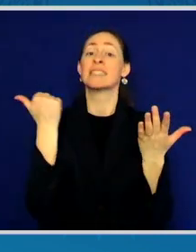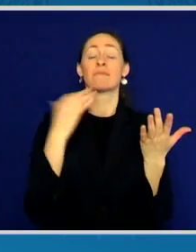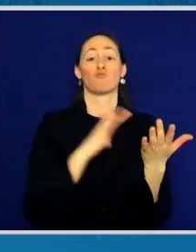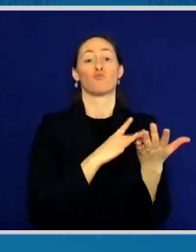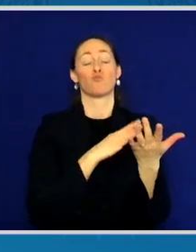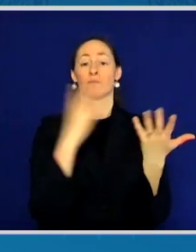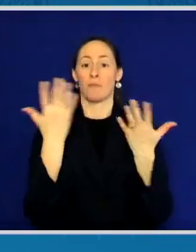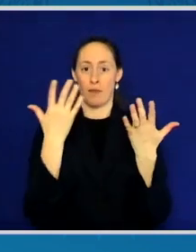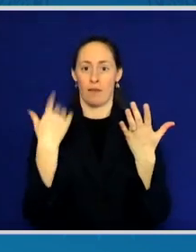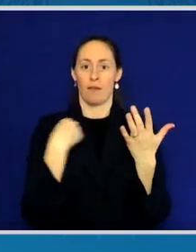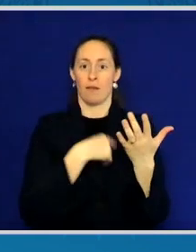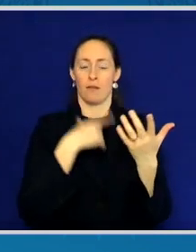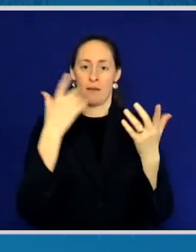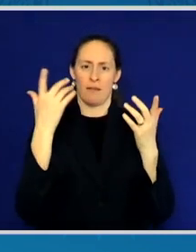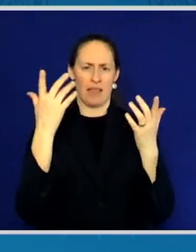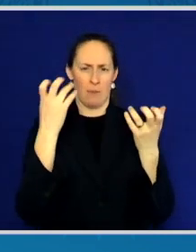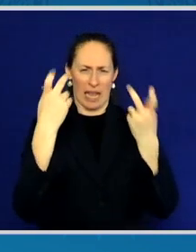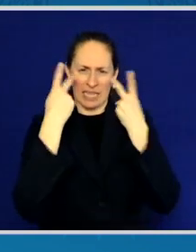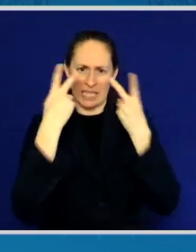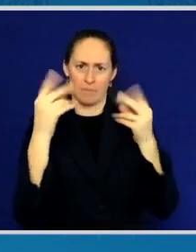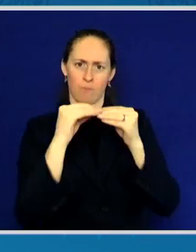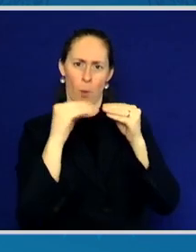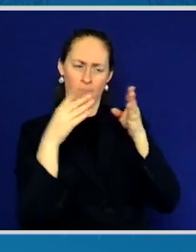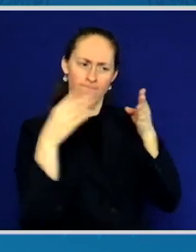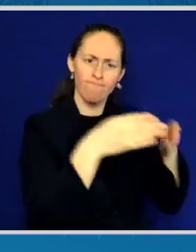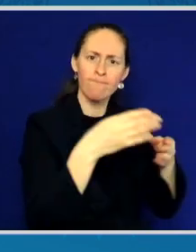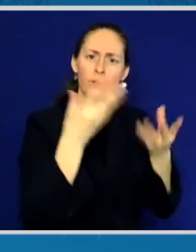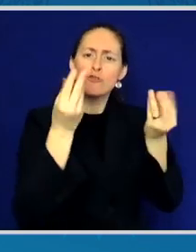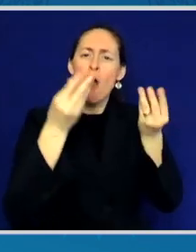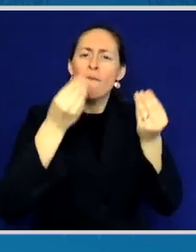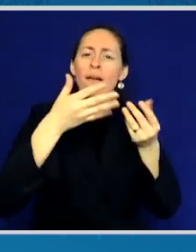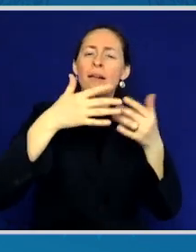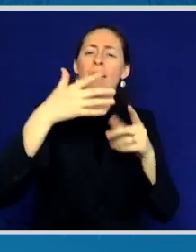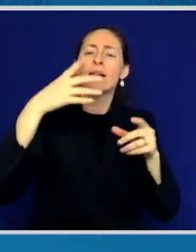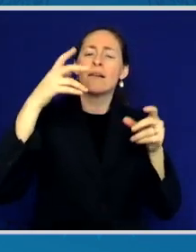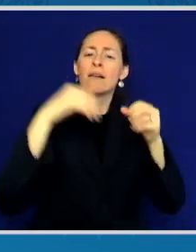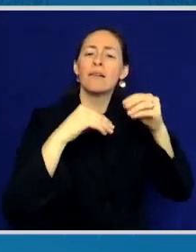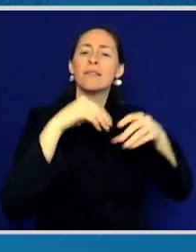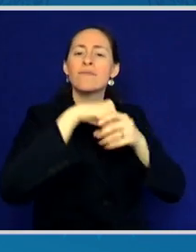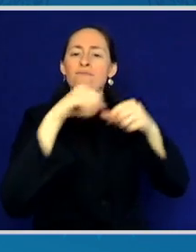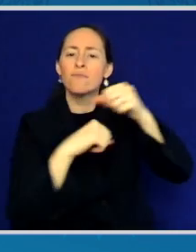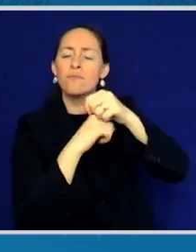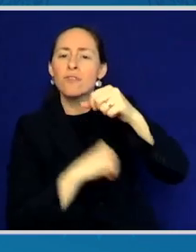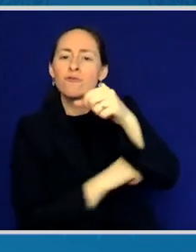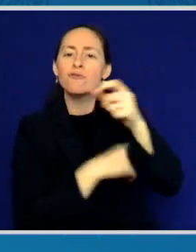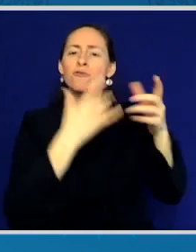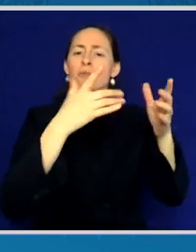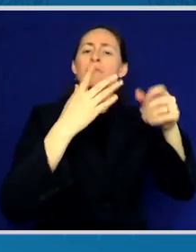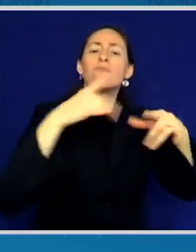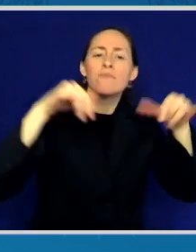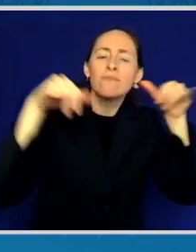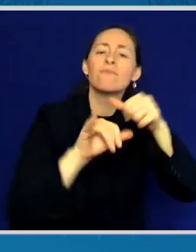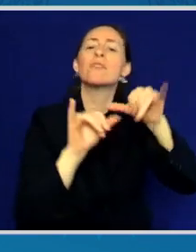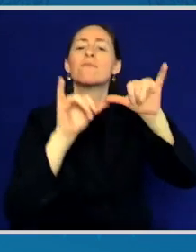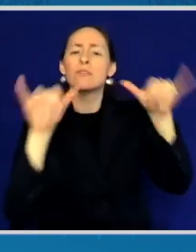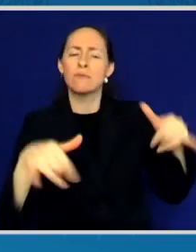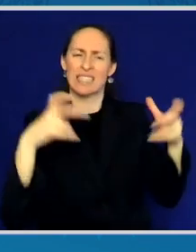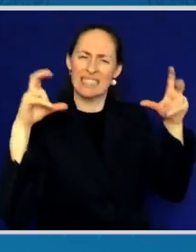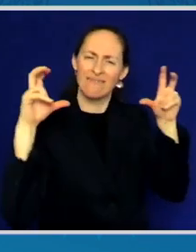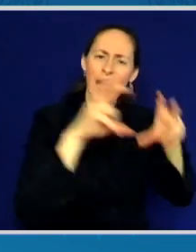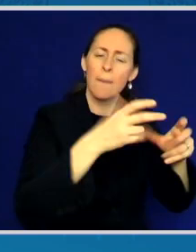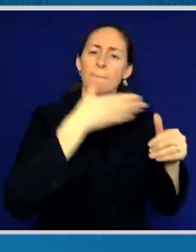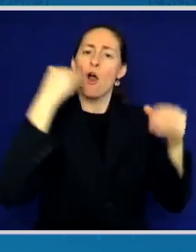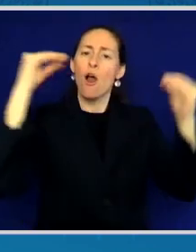are automatically investing in our neighborhoods. We're automatically investing in a sense of thinking about this as a